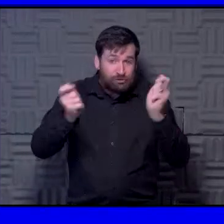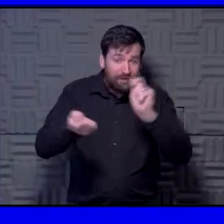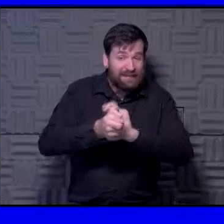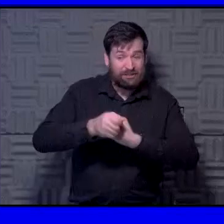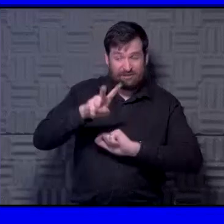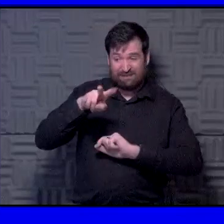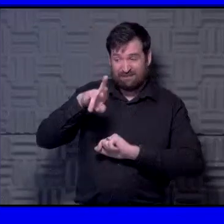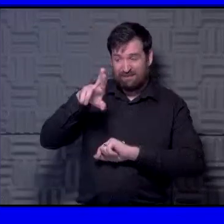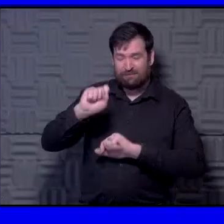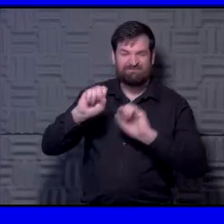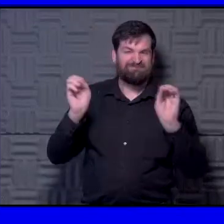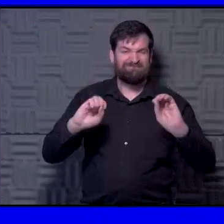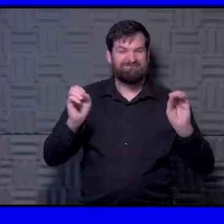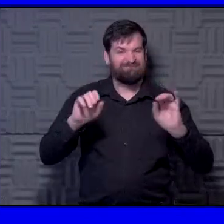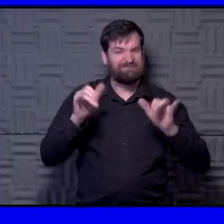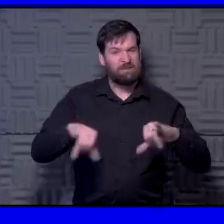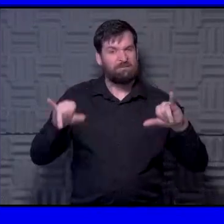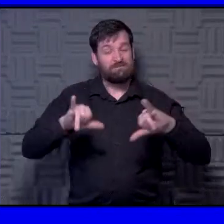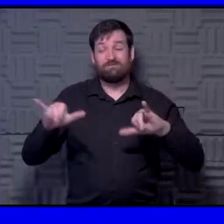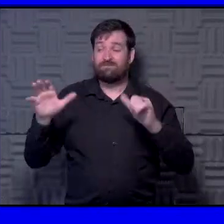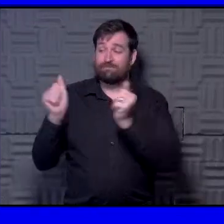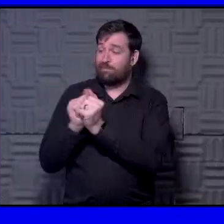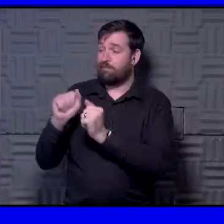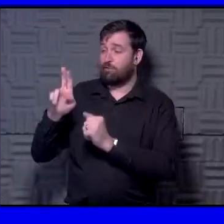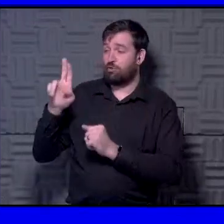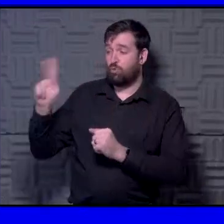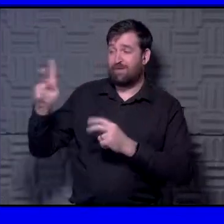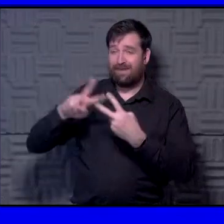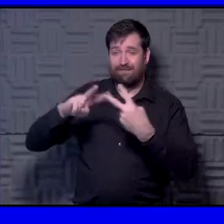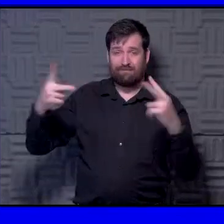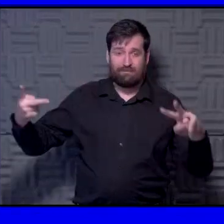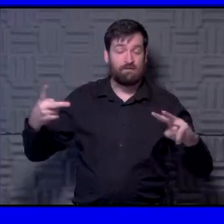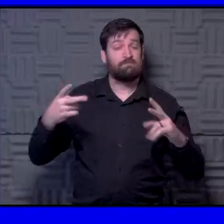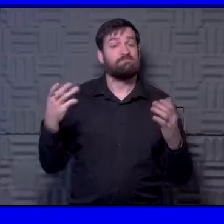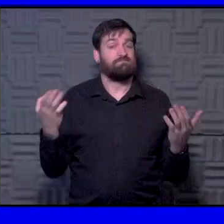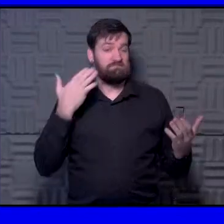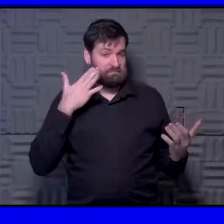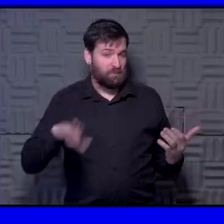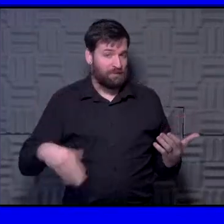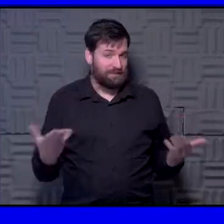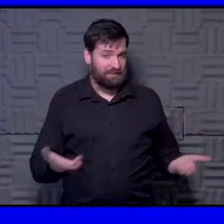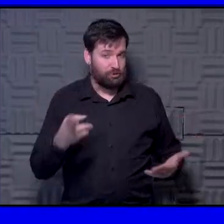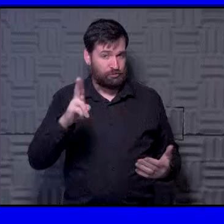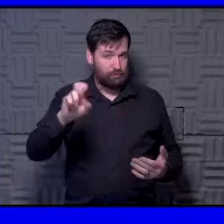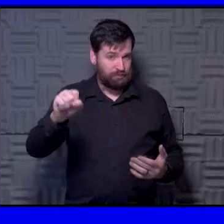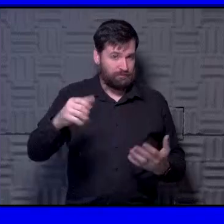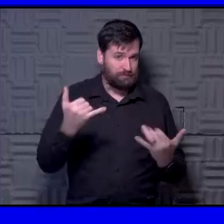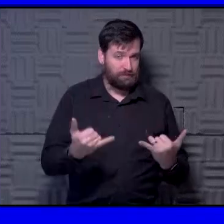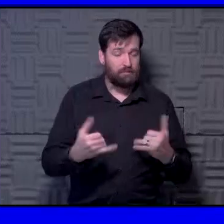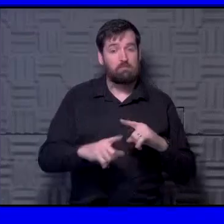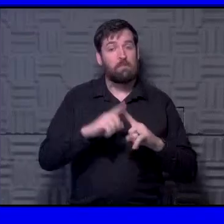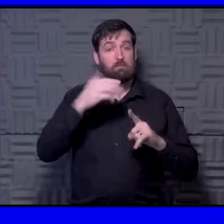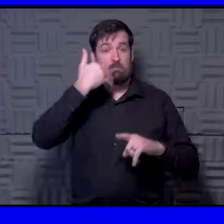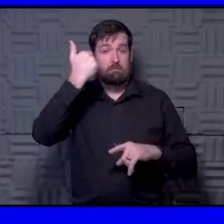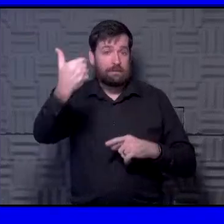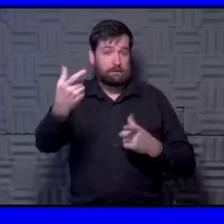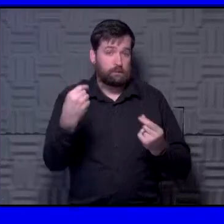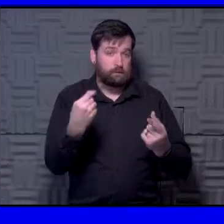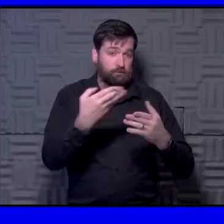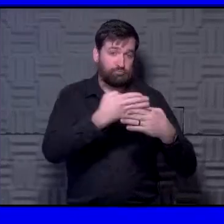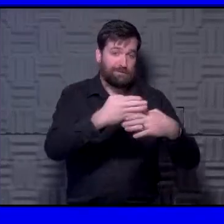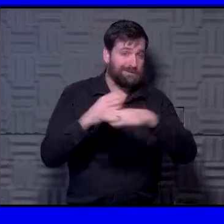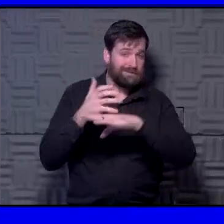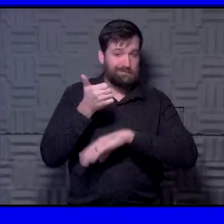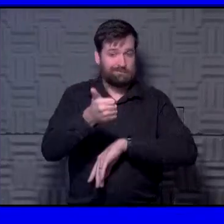the virus, even with this UK variant. We know it's in America now. But the best things you can do to protect yourself